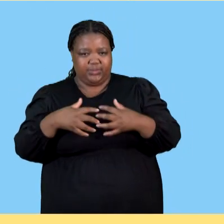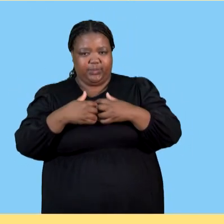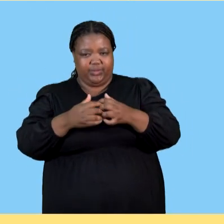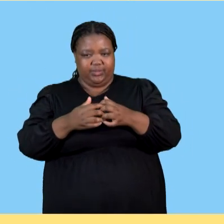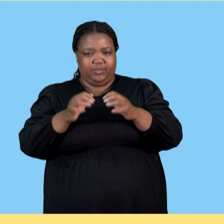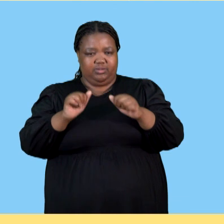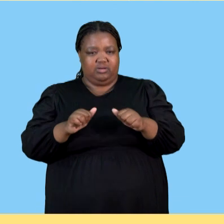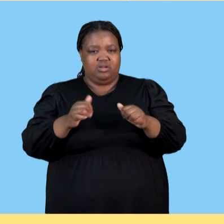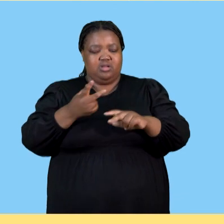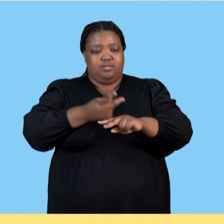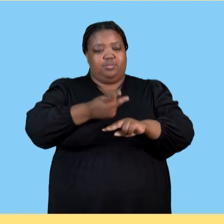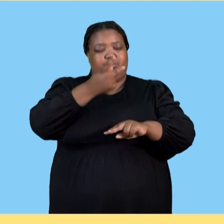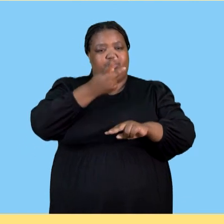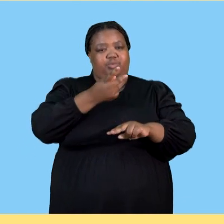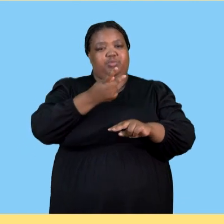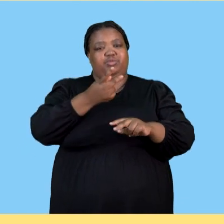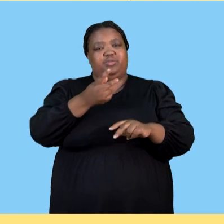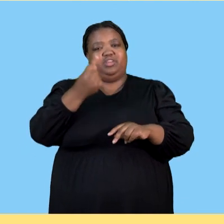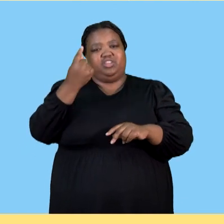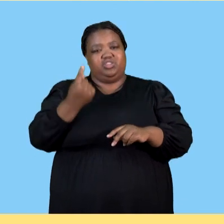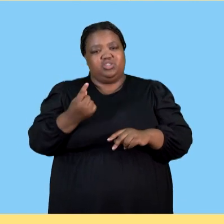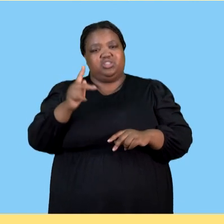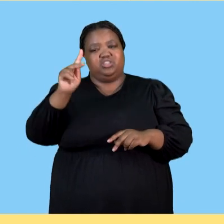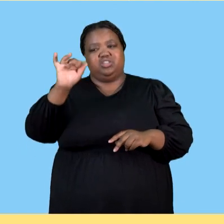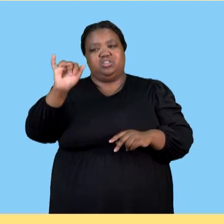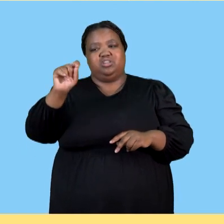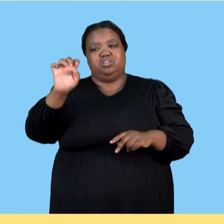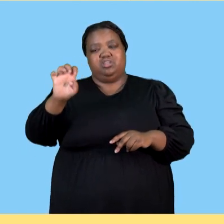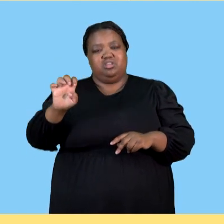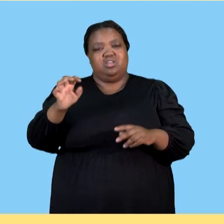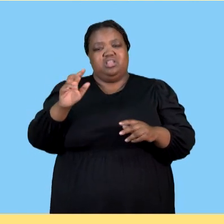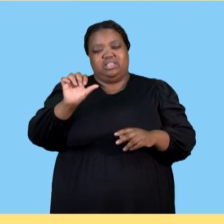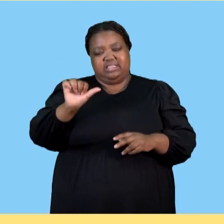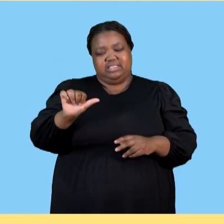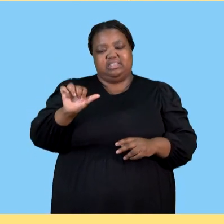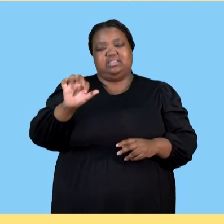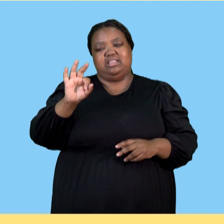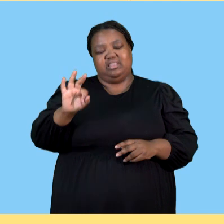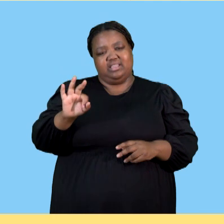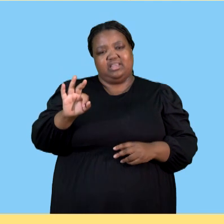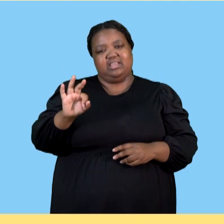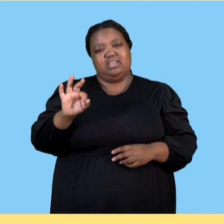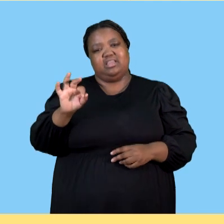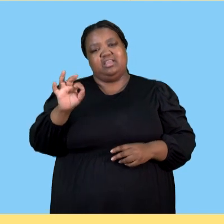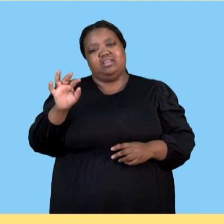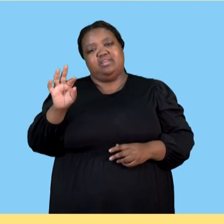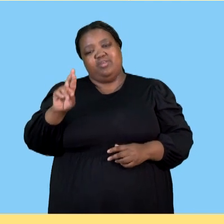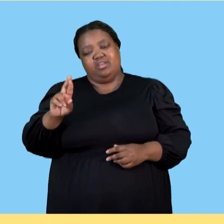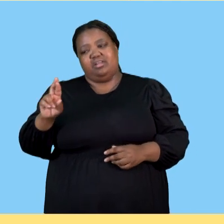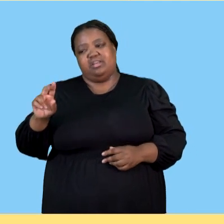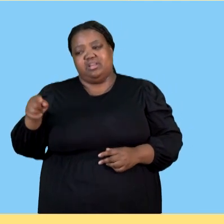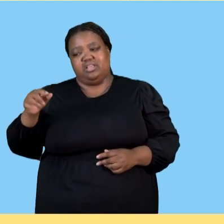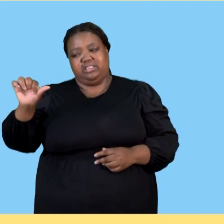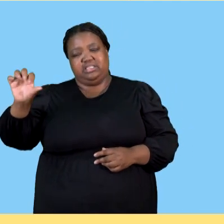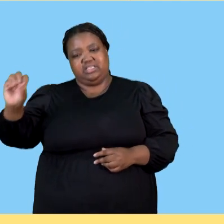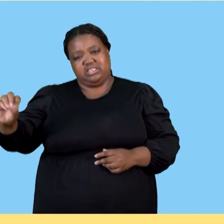kite. So the profit that we're making per kite is 63 rand 60. This is